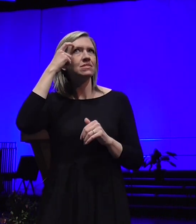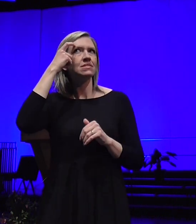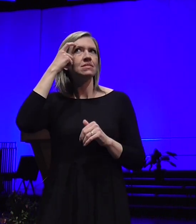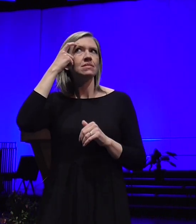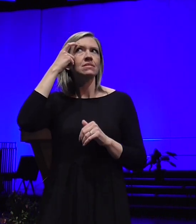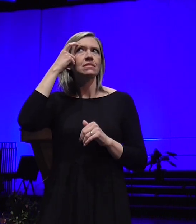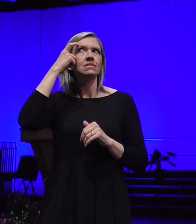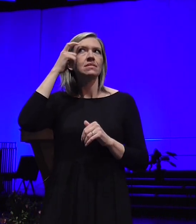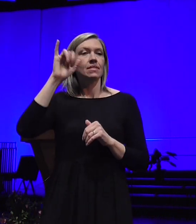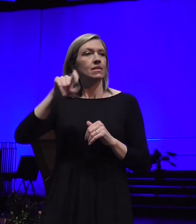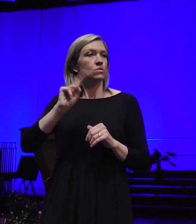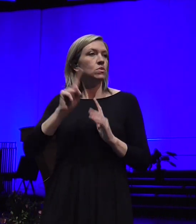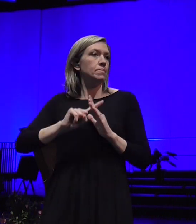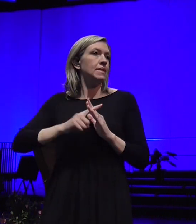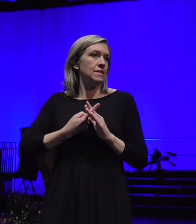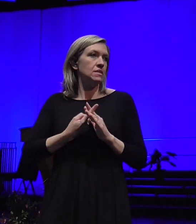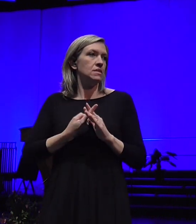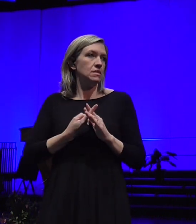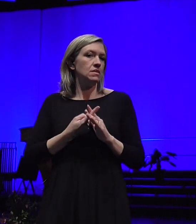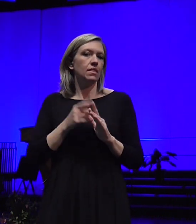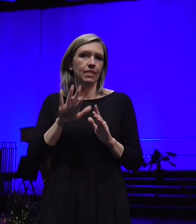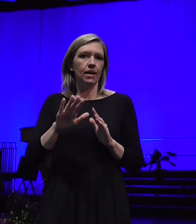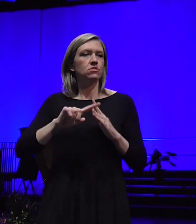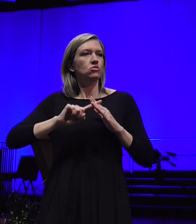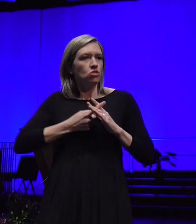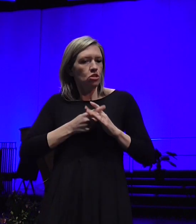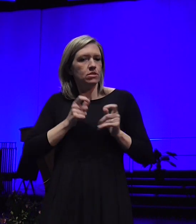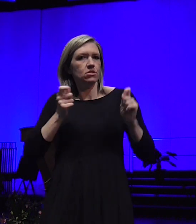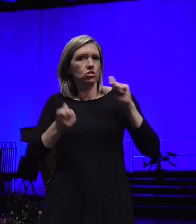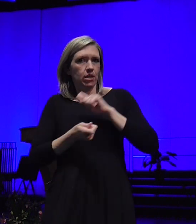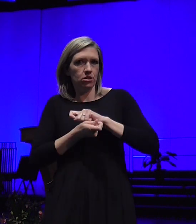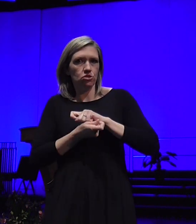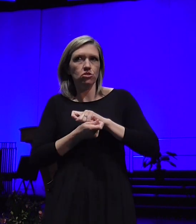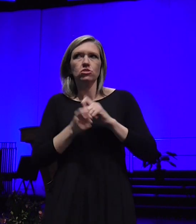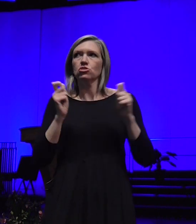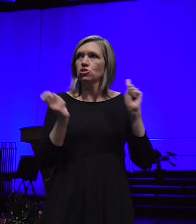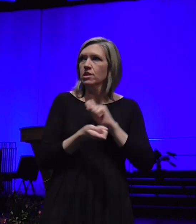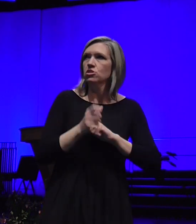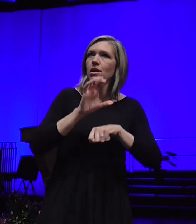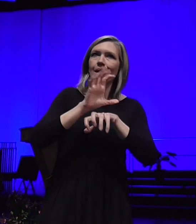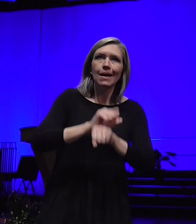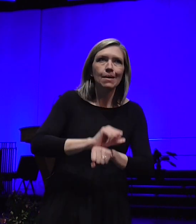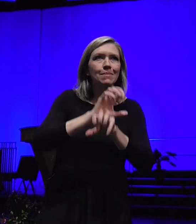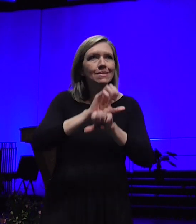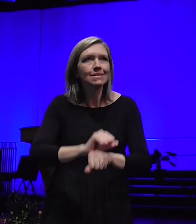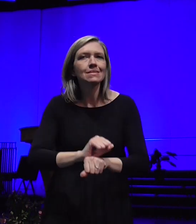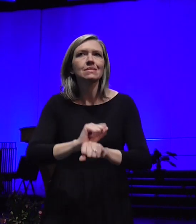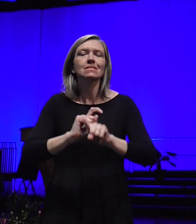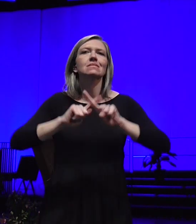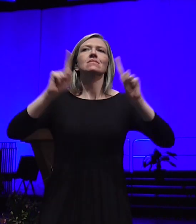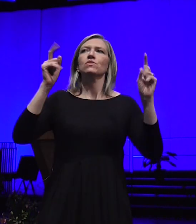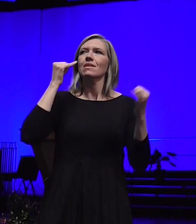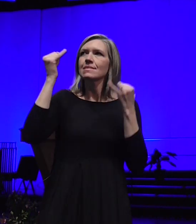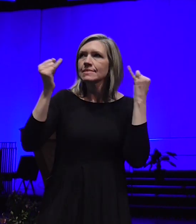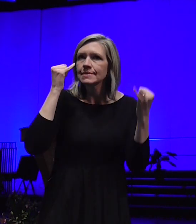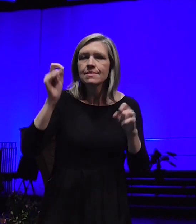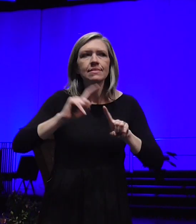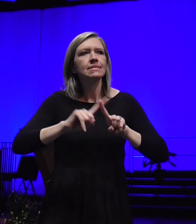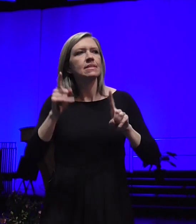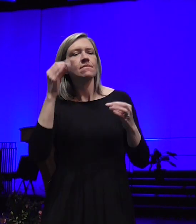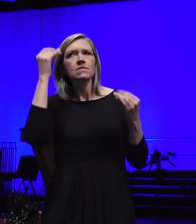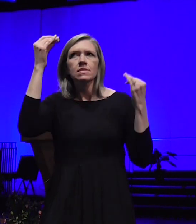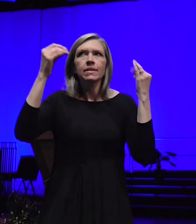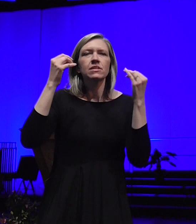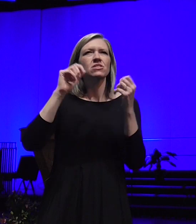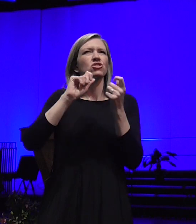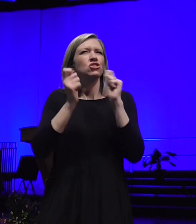is where it begins, and where things are going to change. It's going to change our habits. It's going to change our ideas. It's going to change the